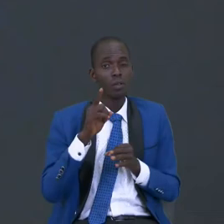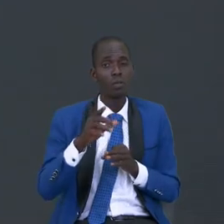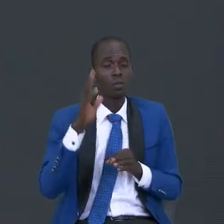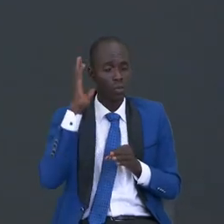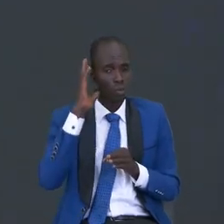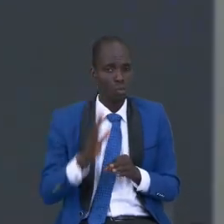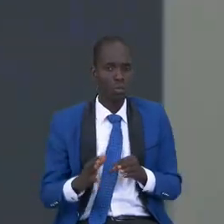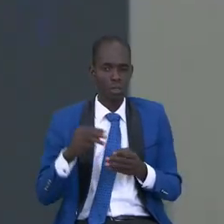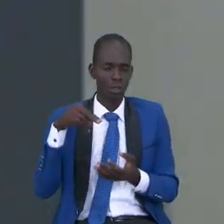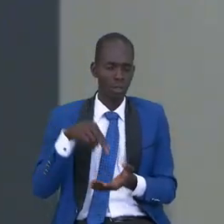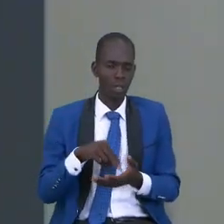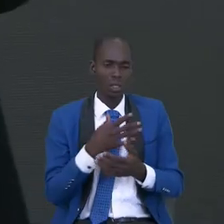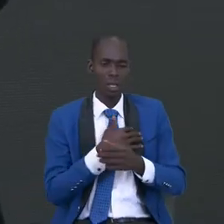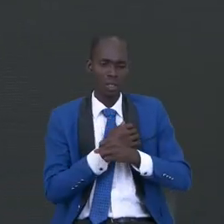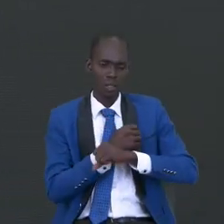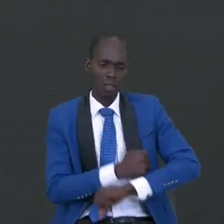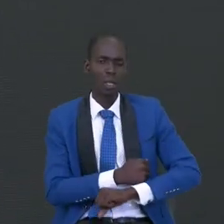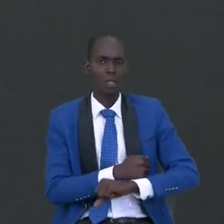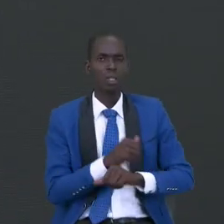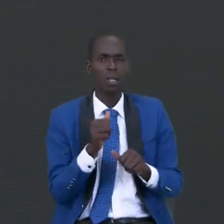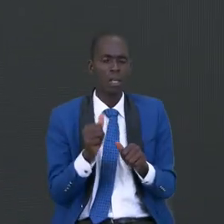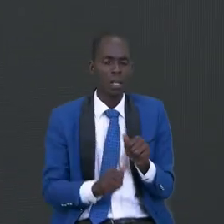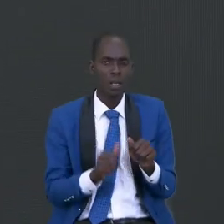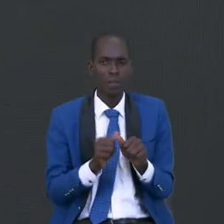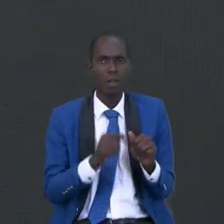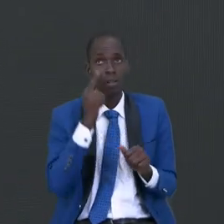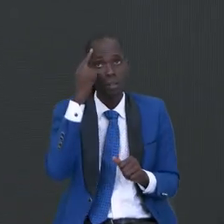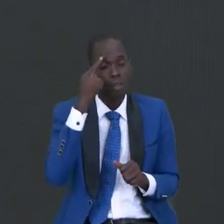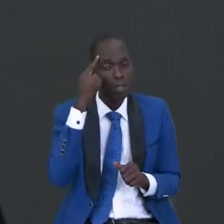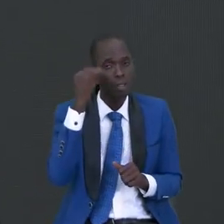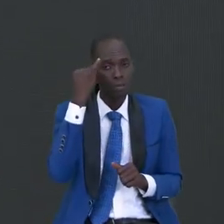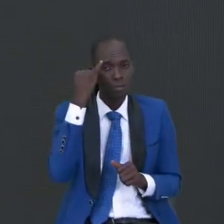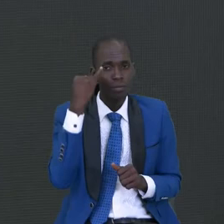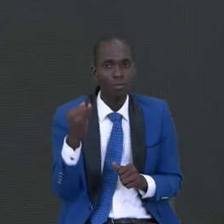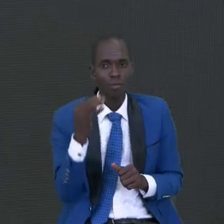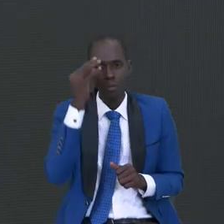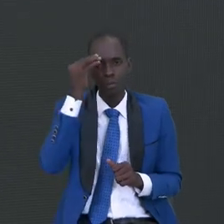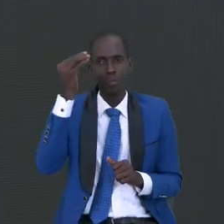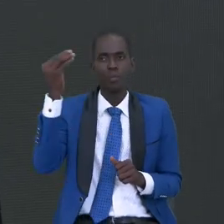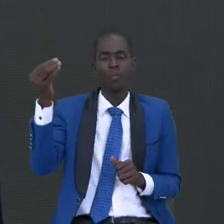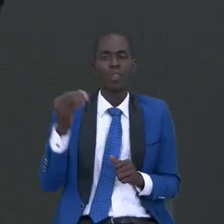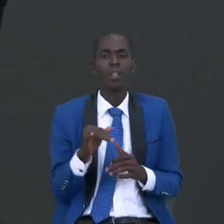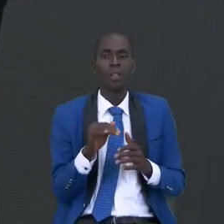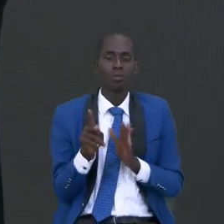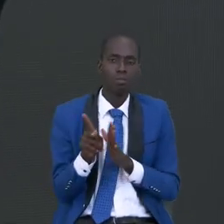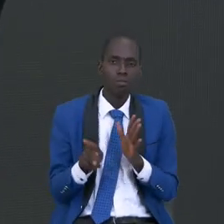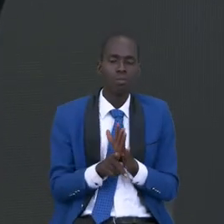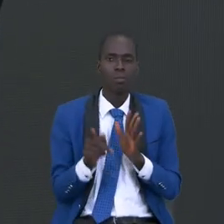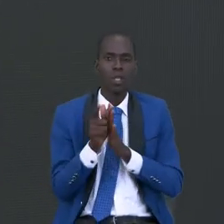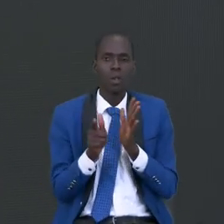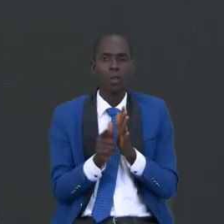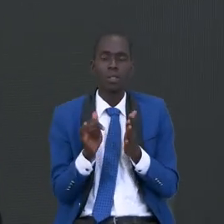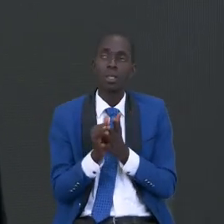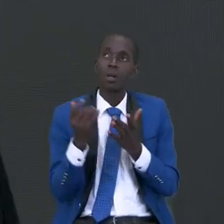guard like that, and every thought, every idea that wants to come in and be resident in your